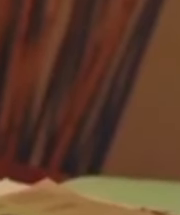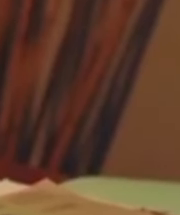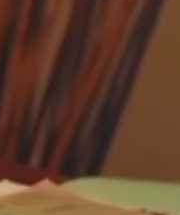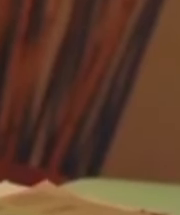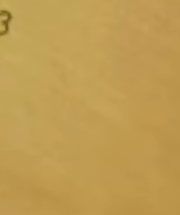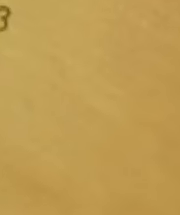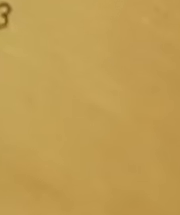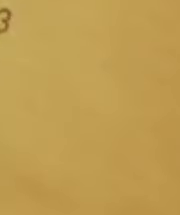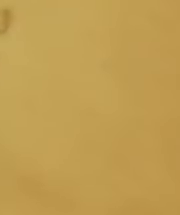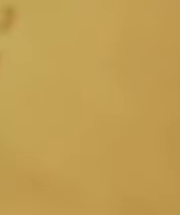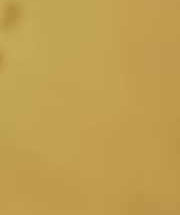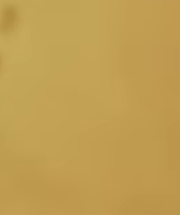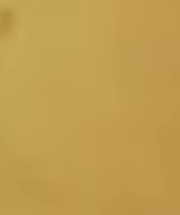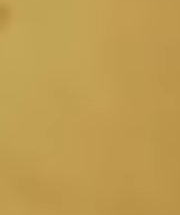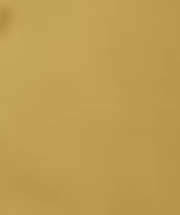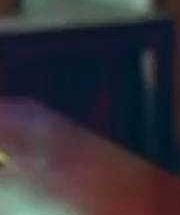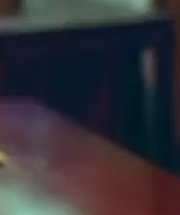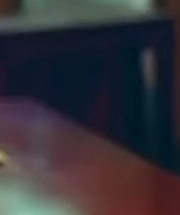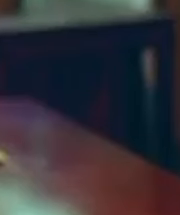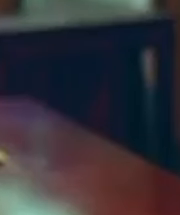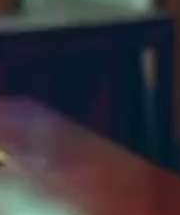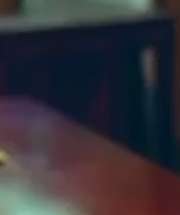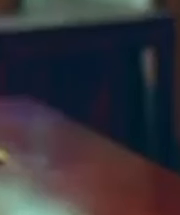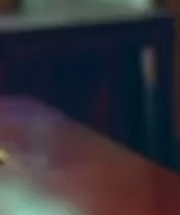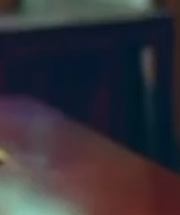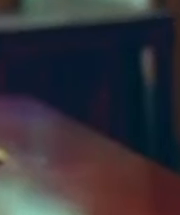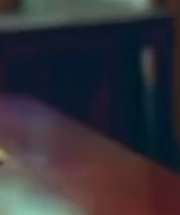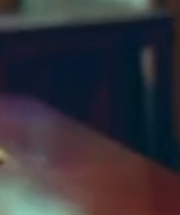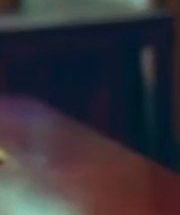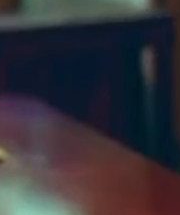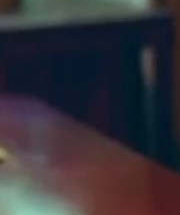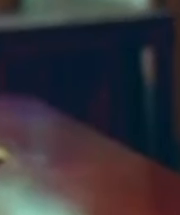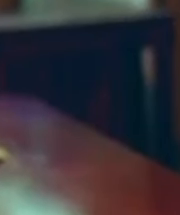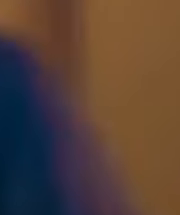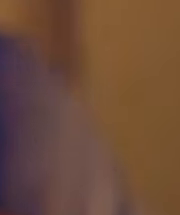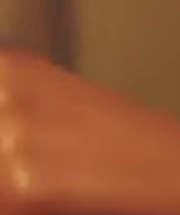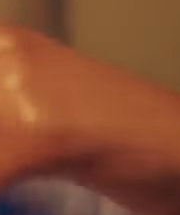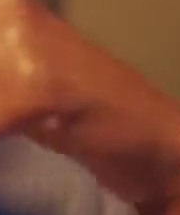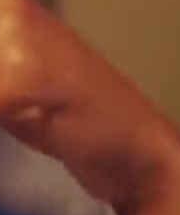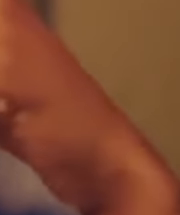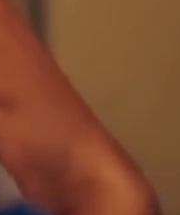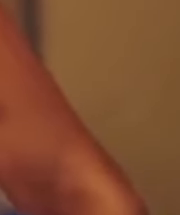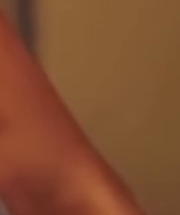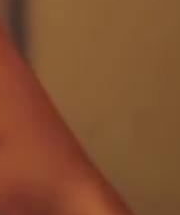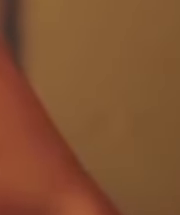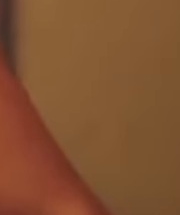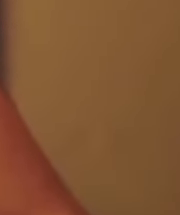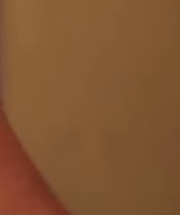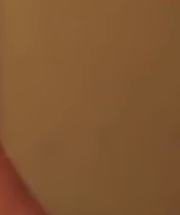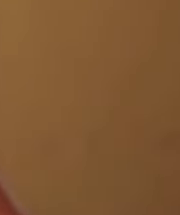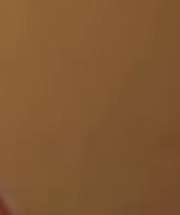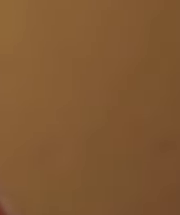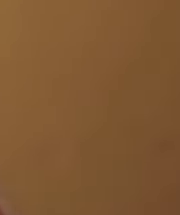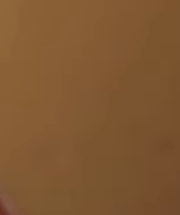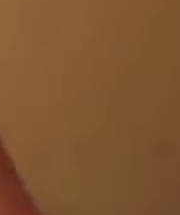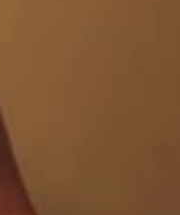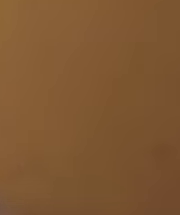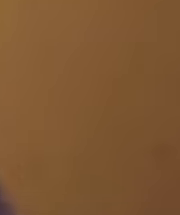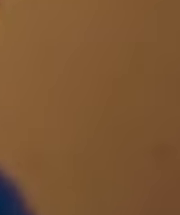Exciting challenges take you to a crossroads where a life-changing decision has to be made.